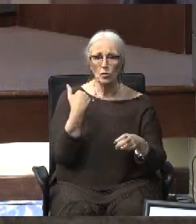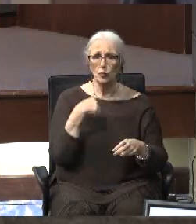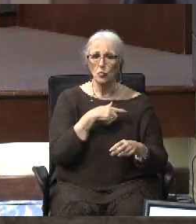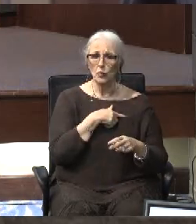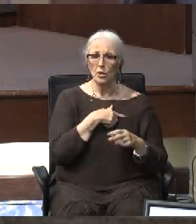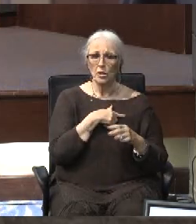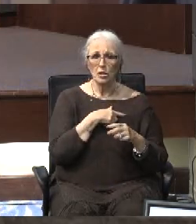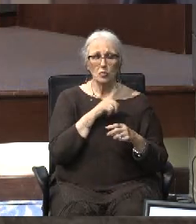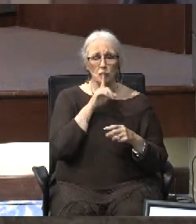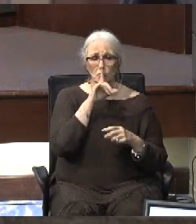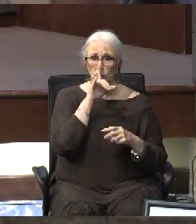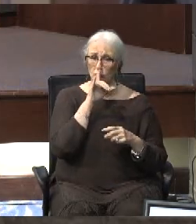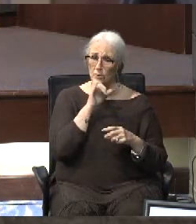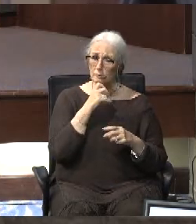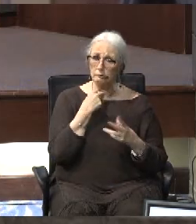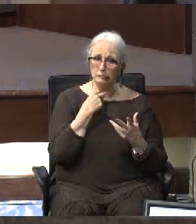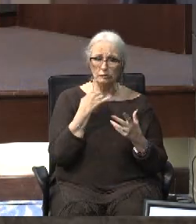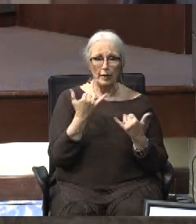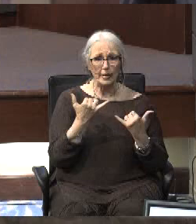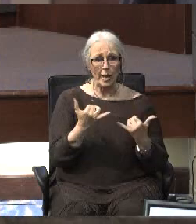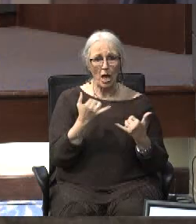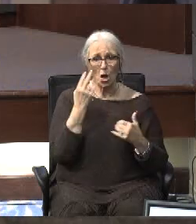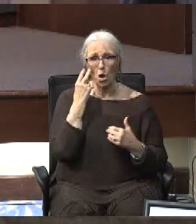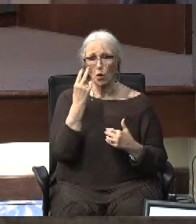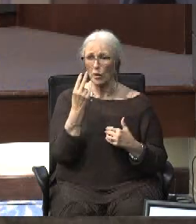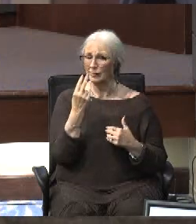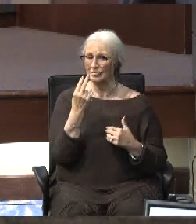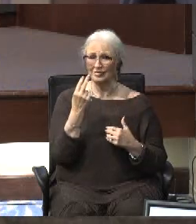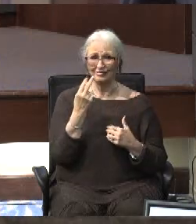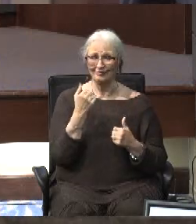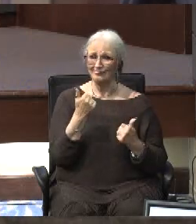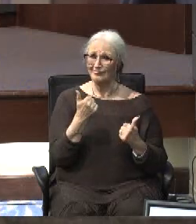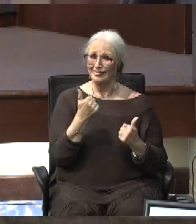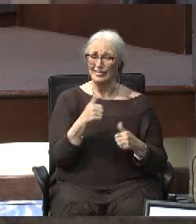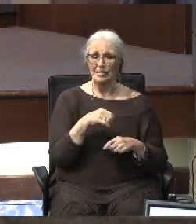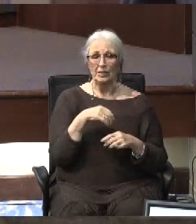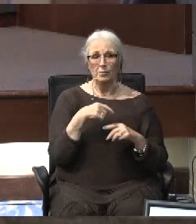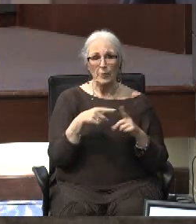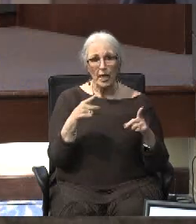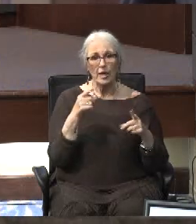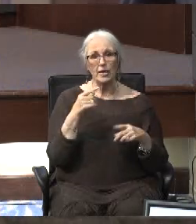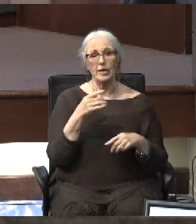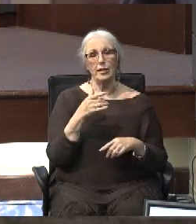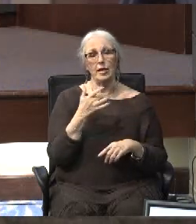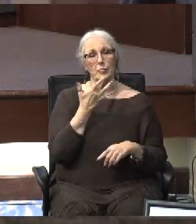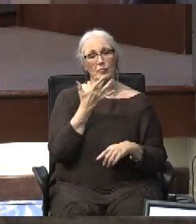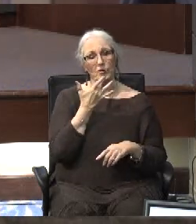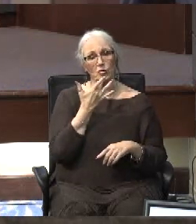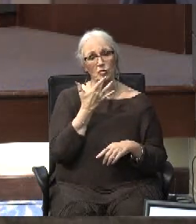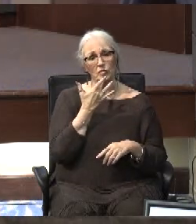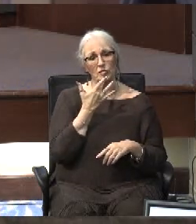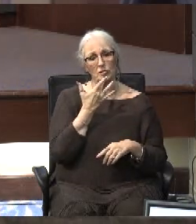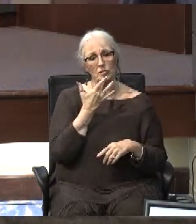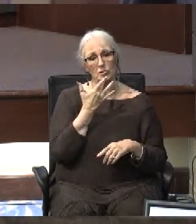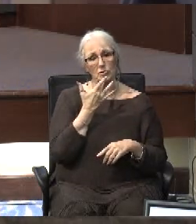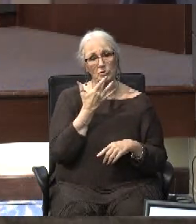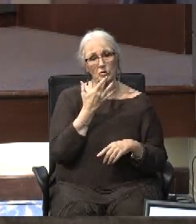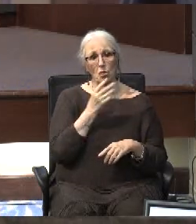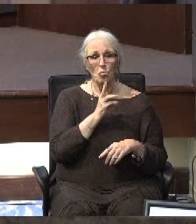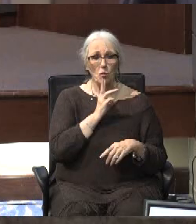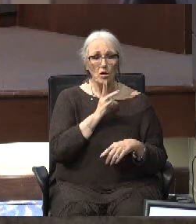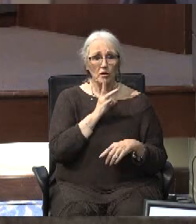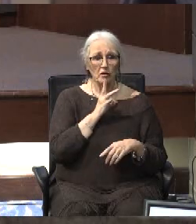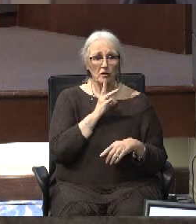in dire straits right now, and it looks not pretty. But I would rather water my